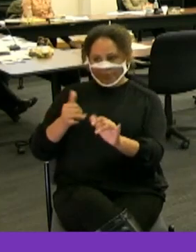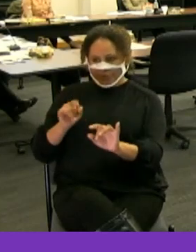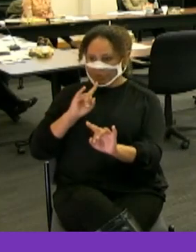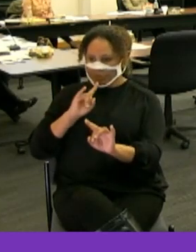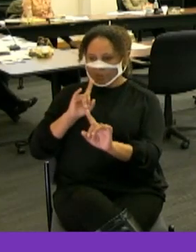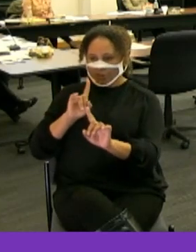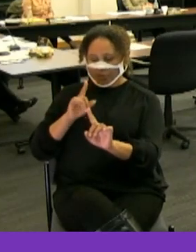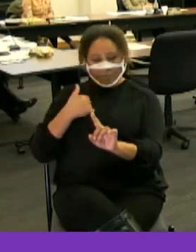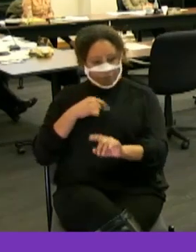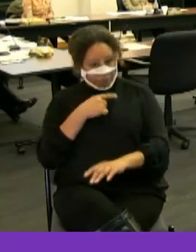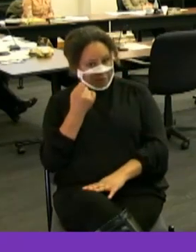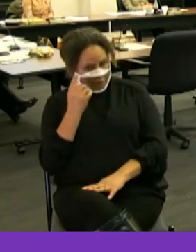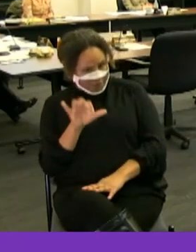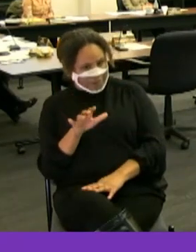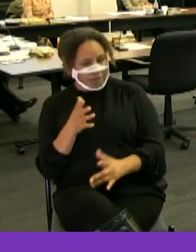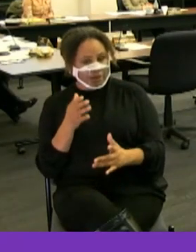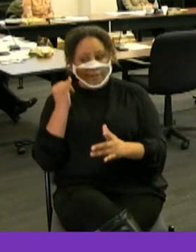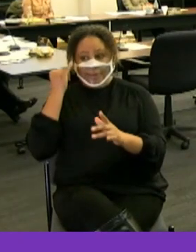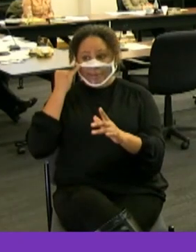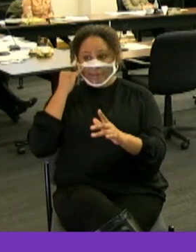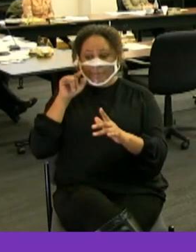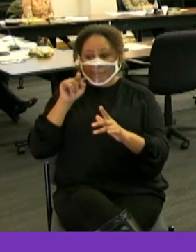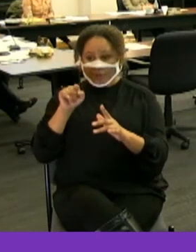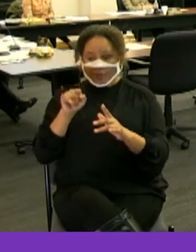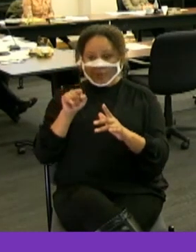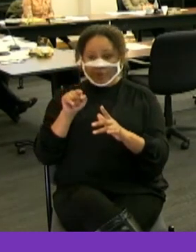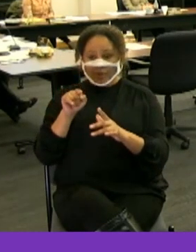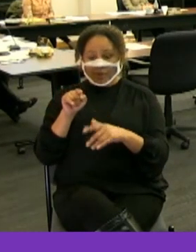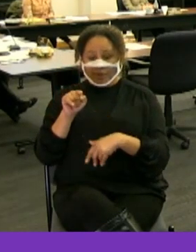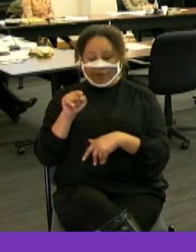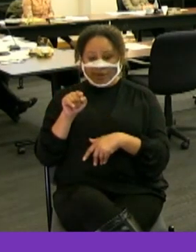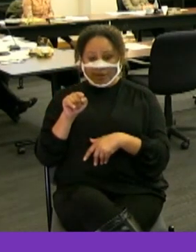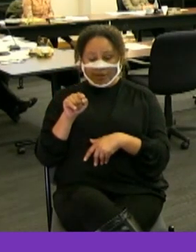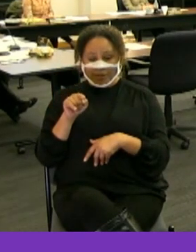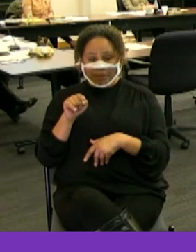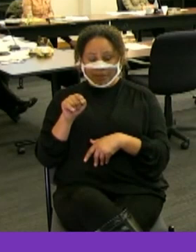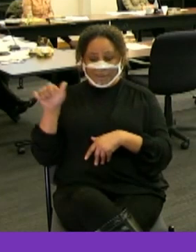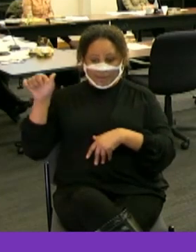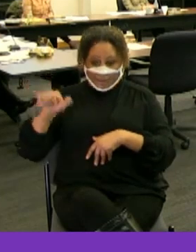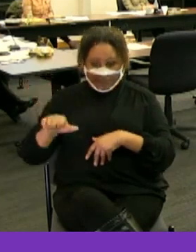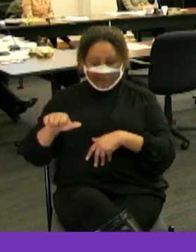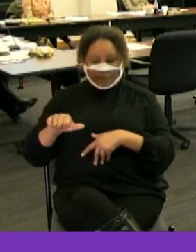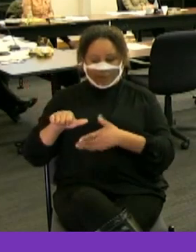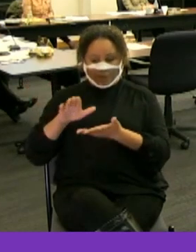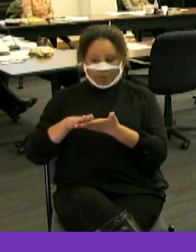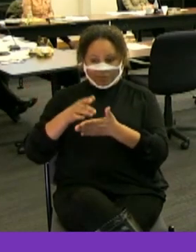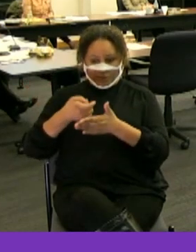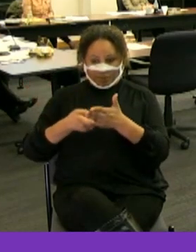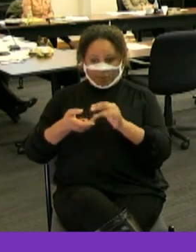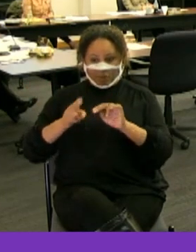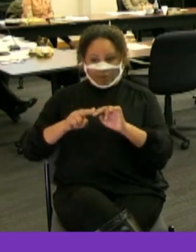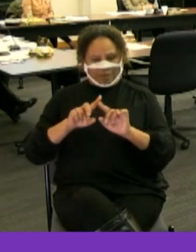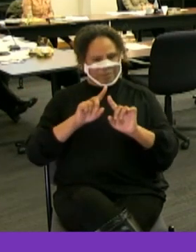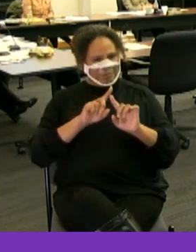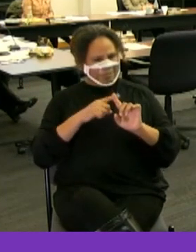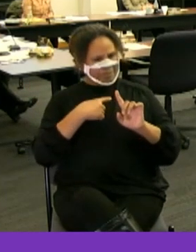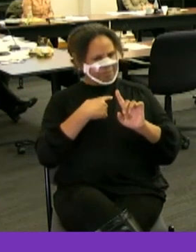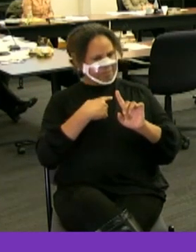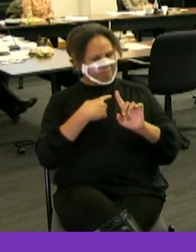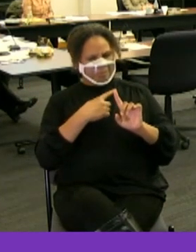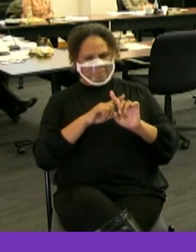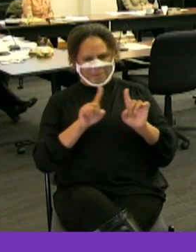floor. We understand that. If you are negating the tuition increase, but going for something that is for